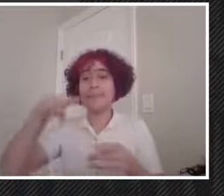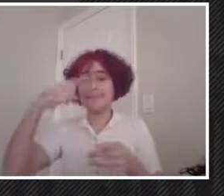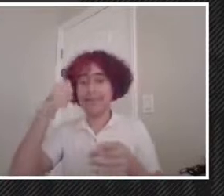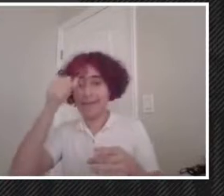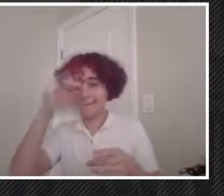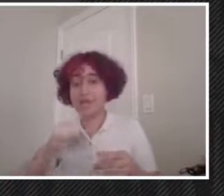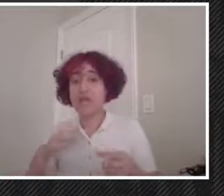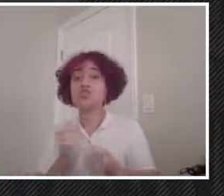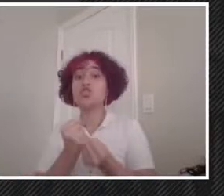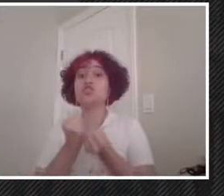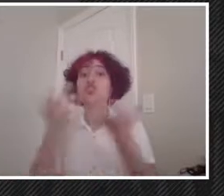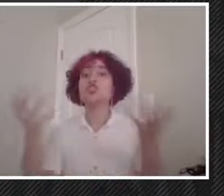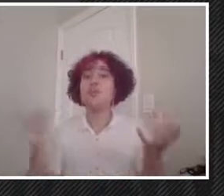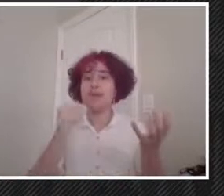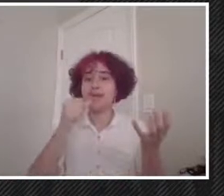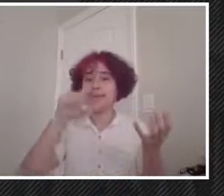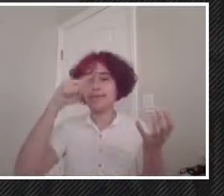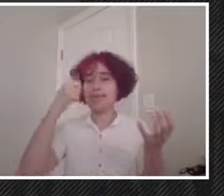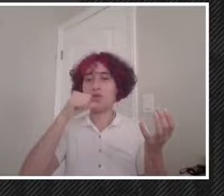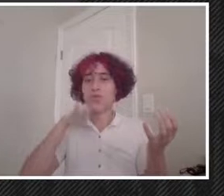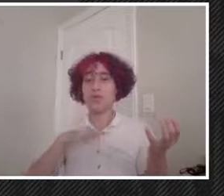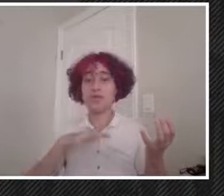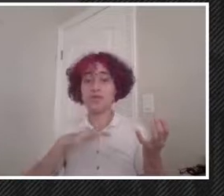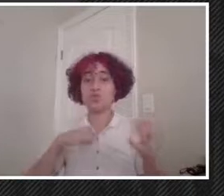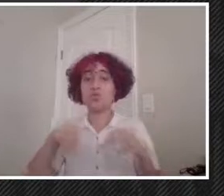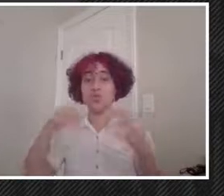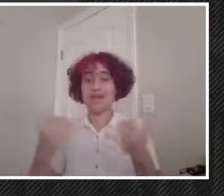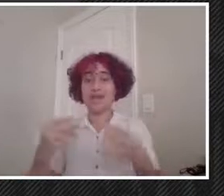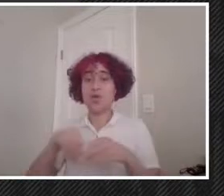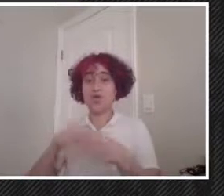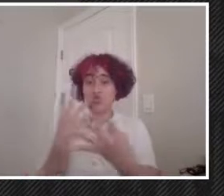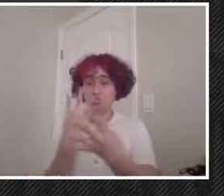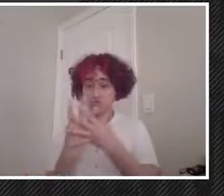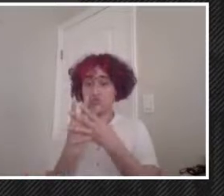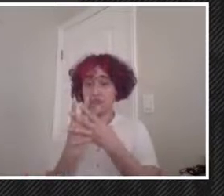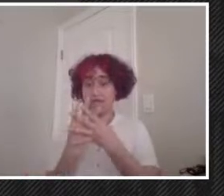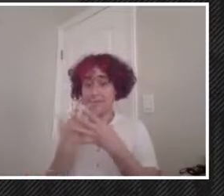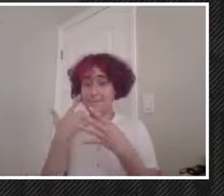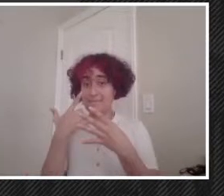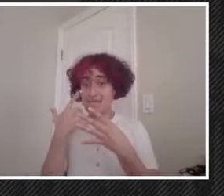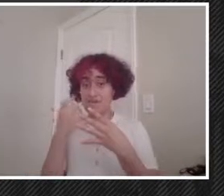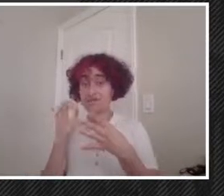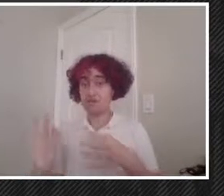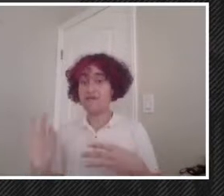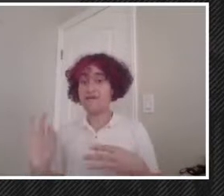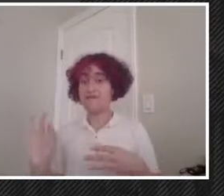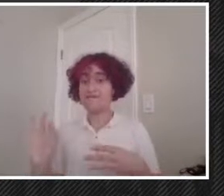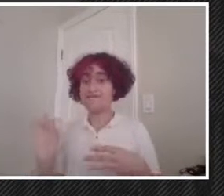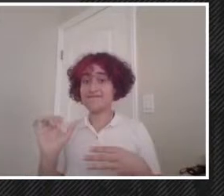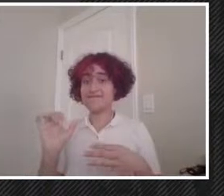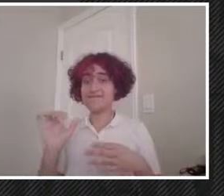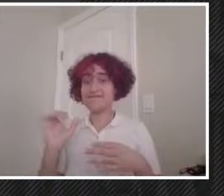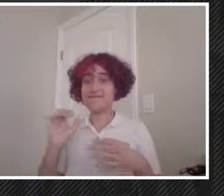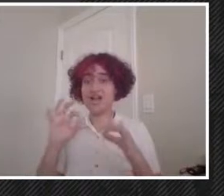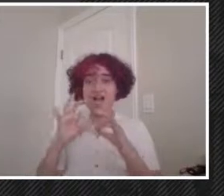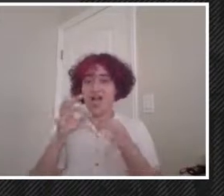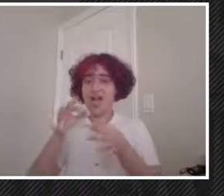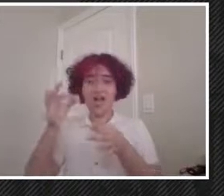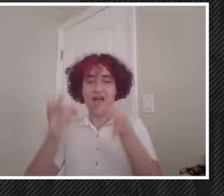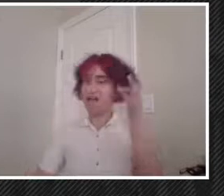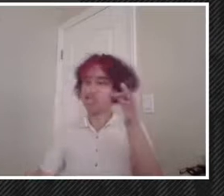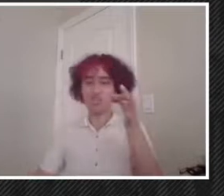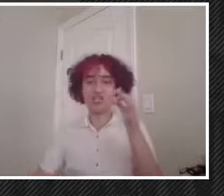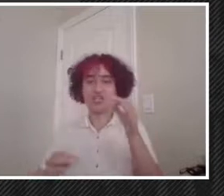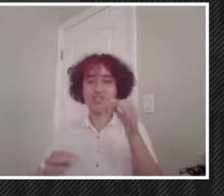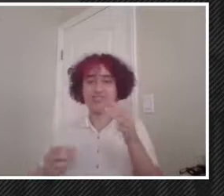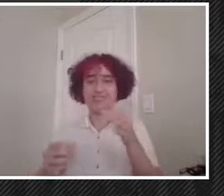incarcerated because of unjust sentencing, because of all the ways that the drug